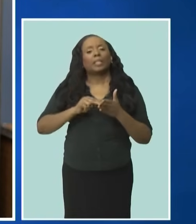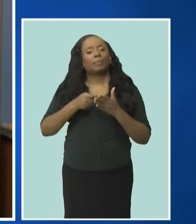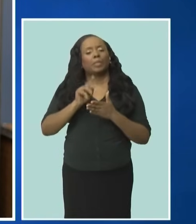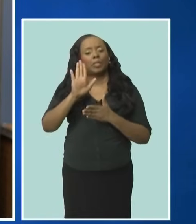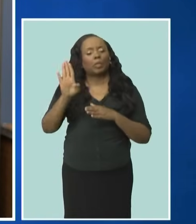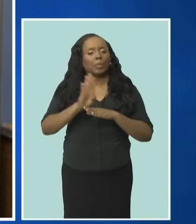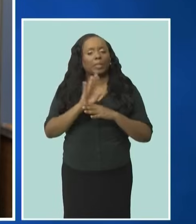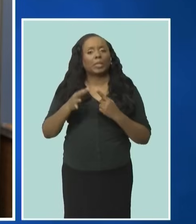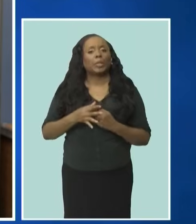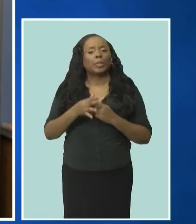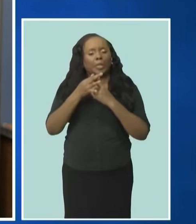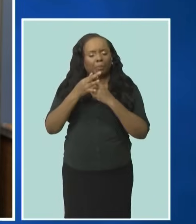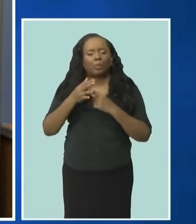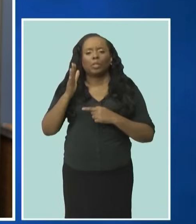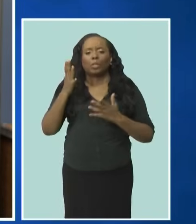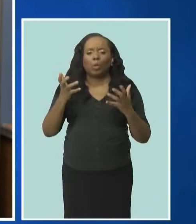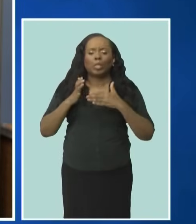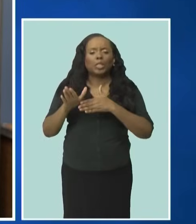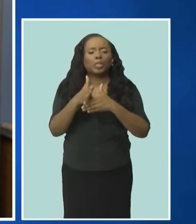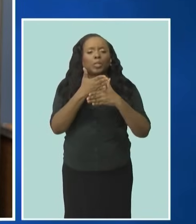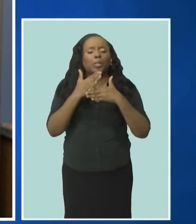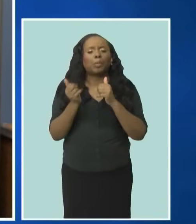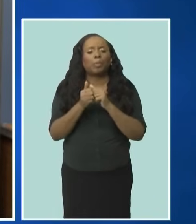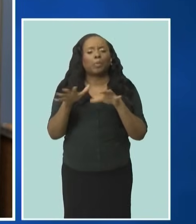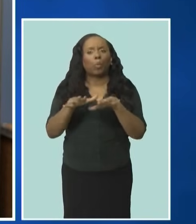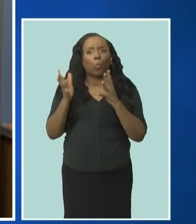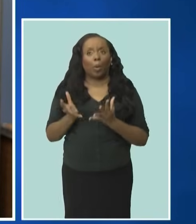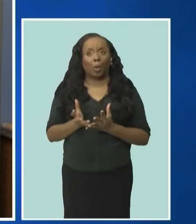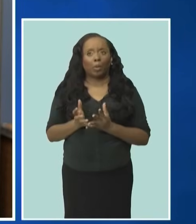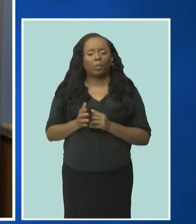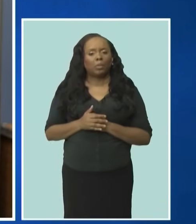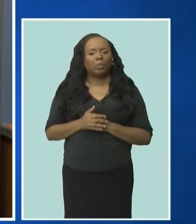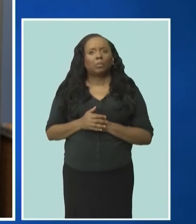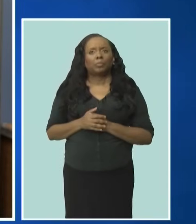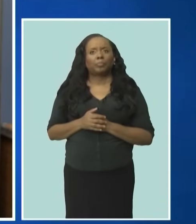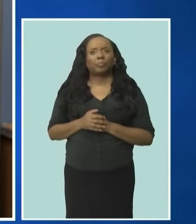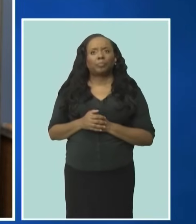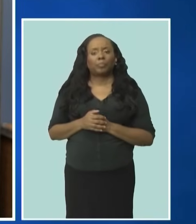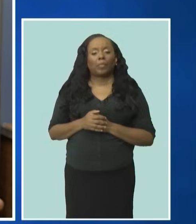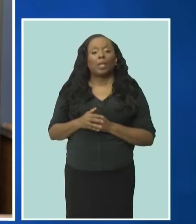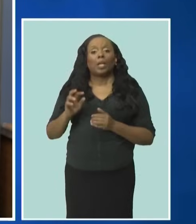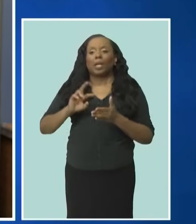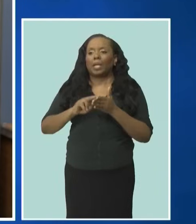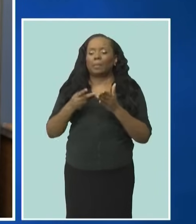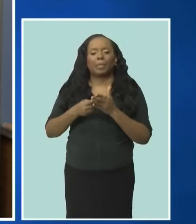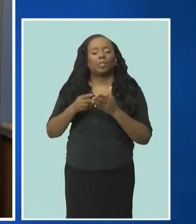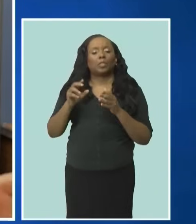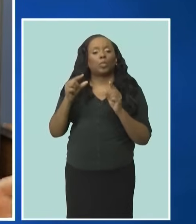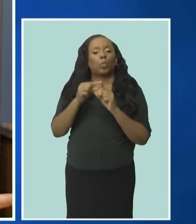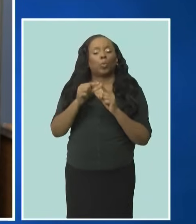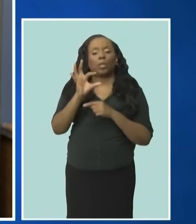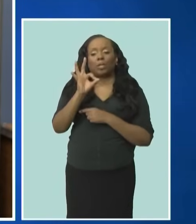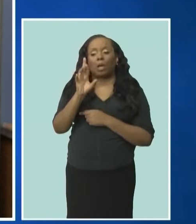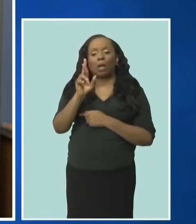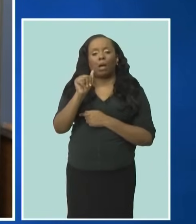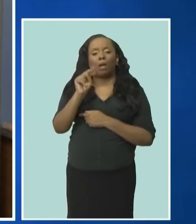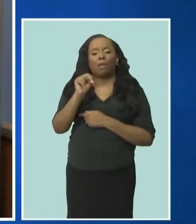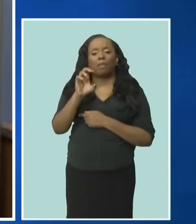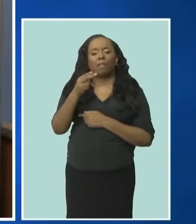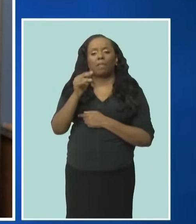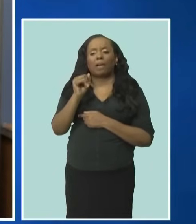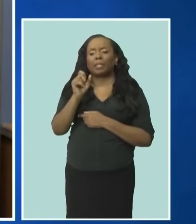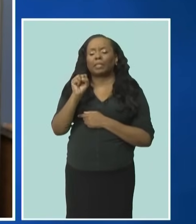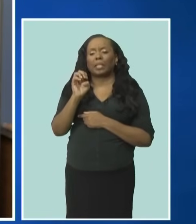world. And I think a lot of other businesses in Barbados need to look at franchising as an option. The more of us that get into this